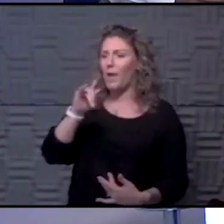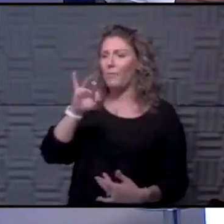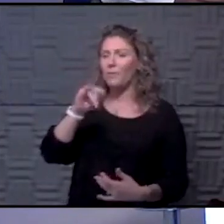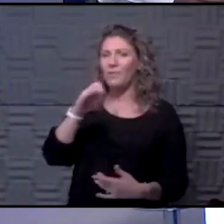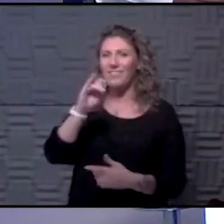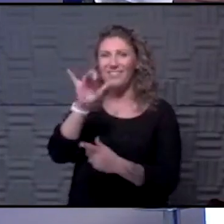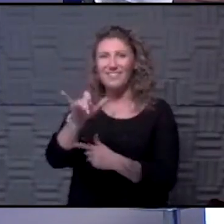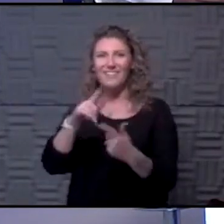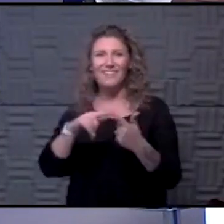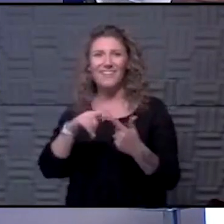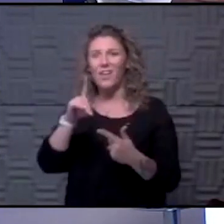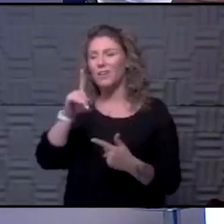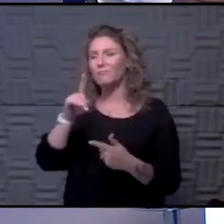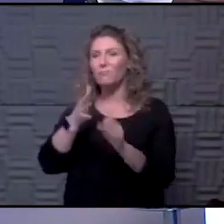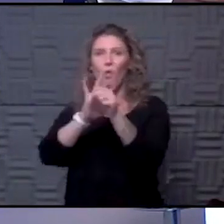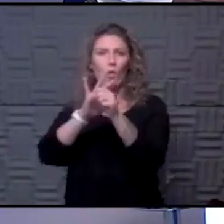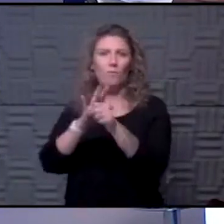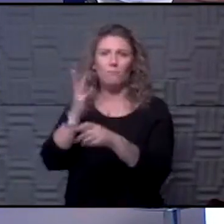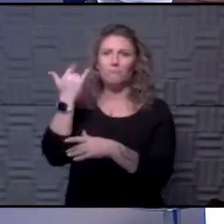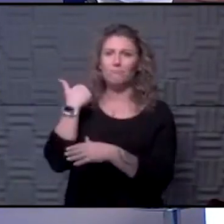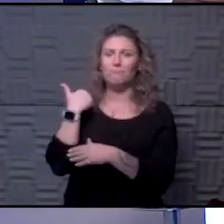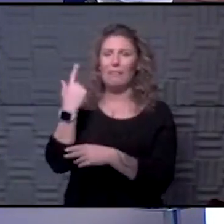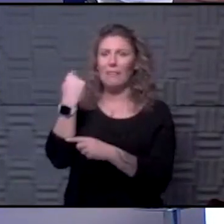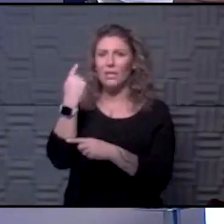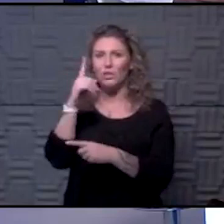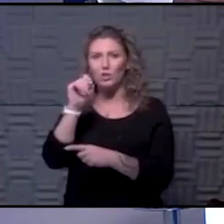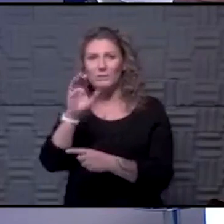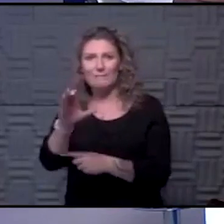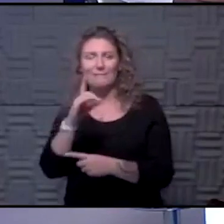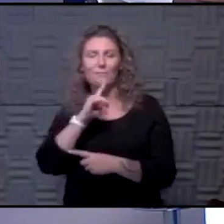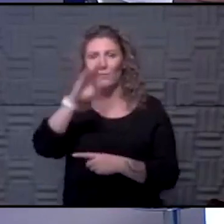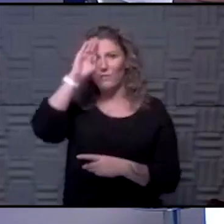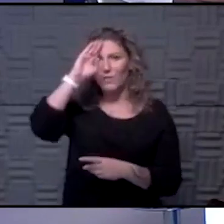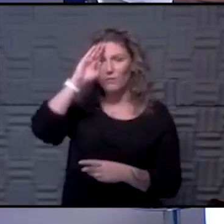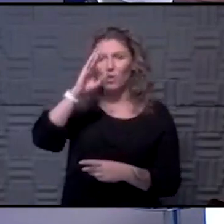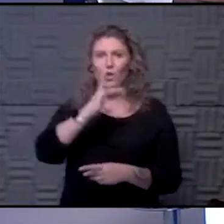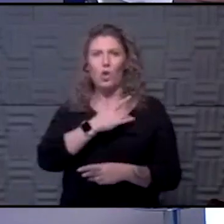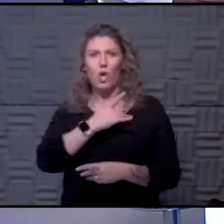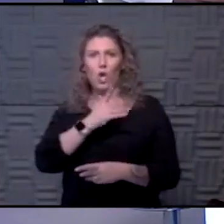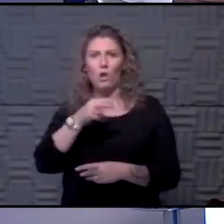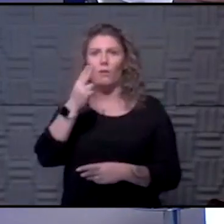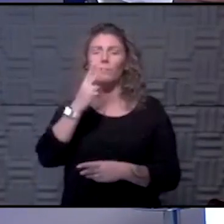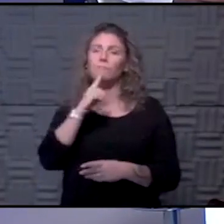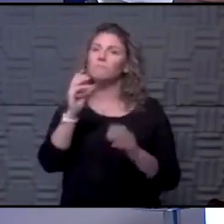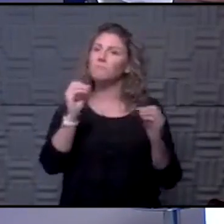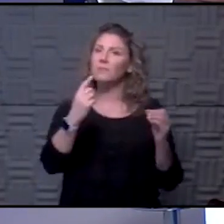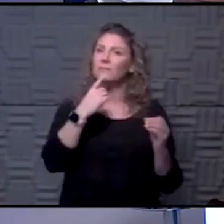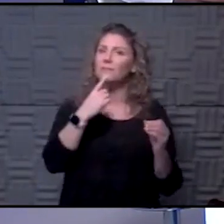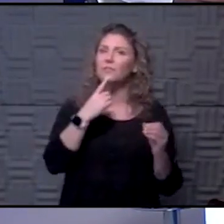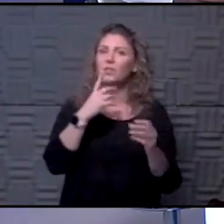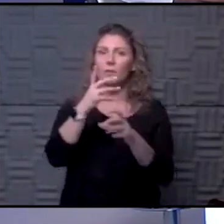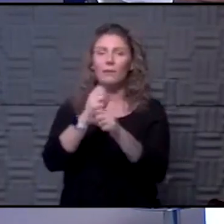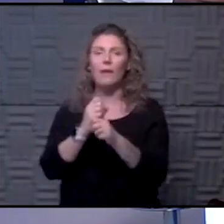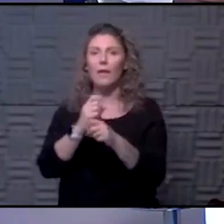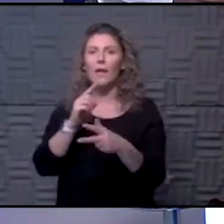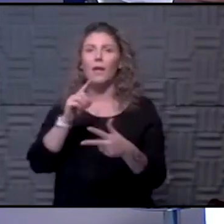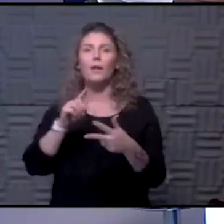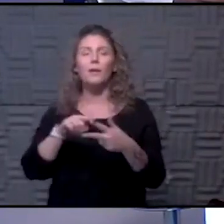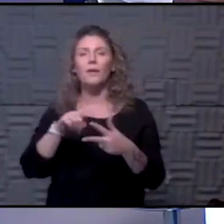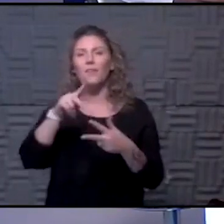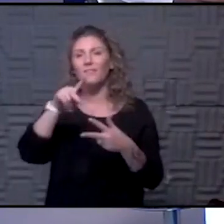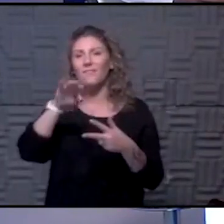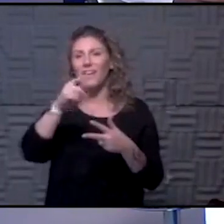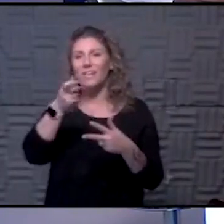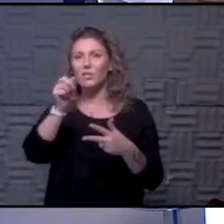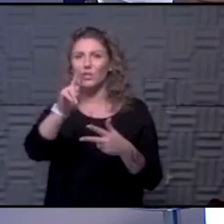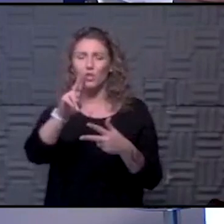in December. She had fevers, rapid heart rate, but nothing serious enough to be hospitalized. She did receive the Pfizer vaccine April 5th.